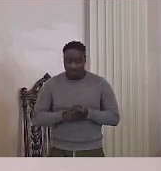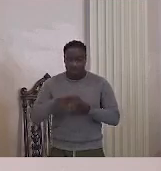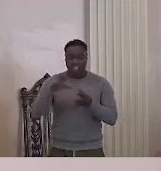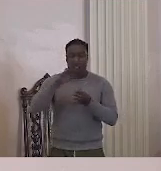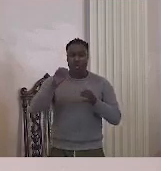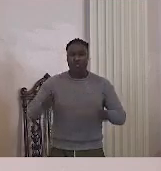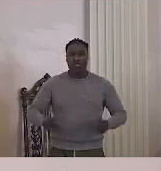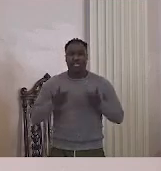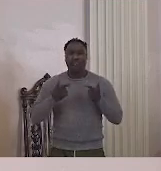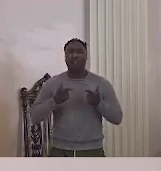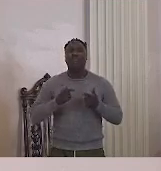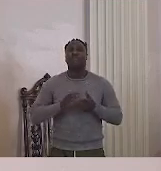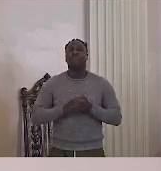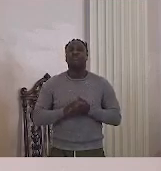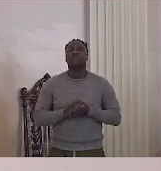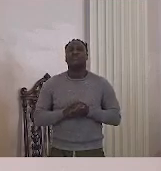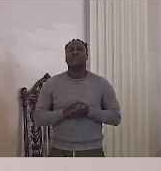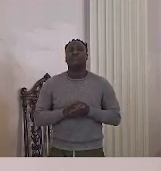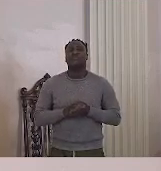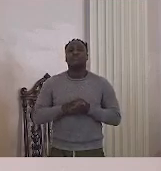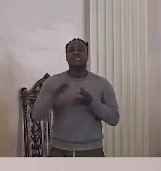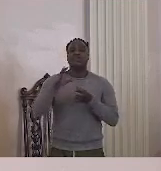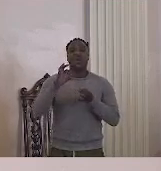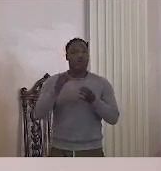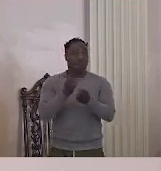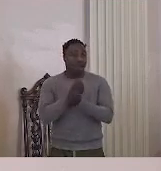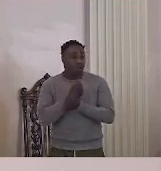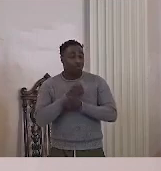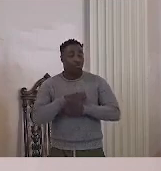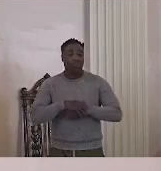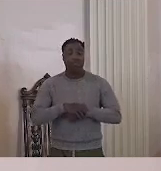Spirit of life, Spirit of love,